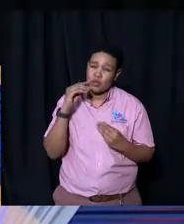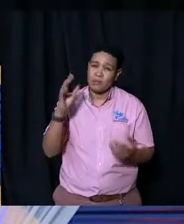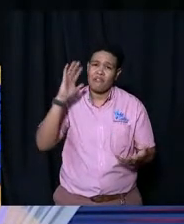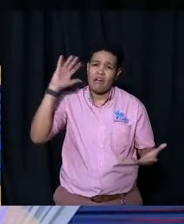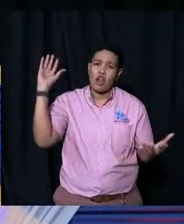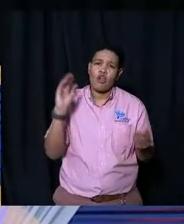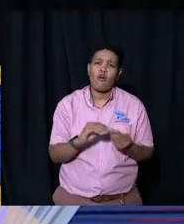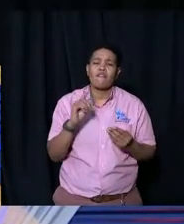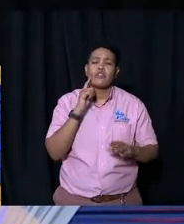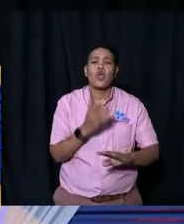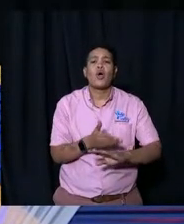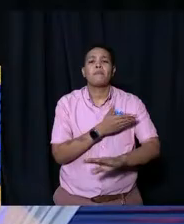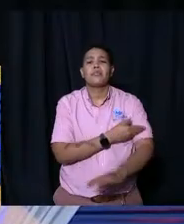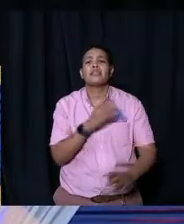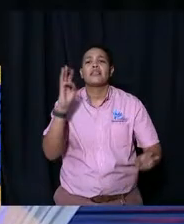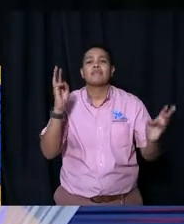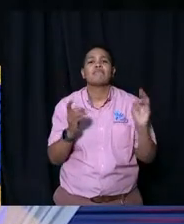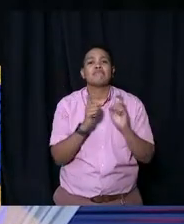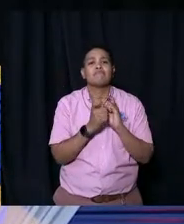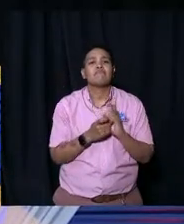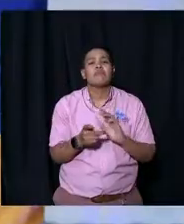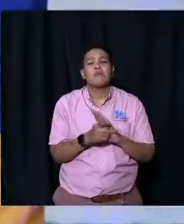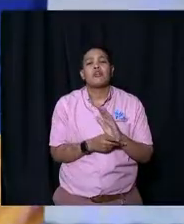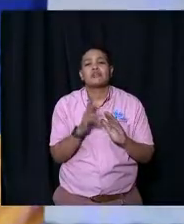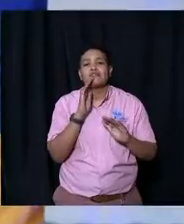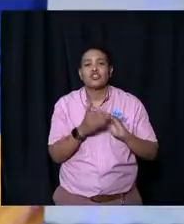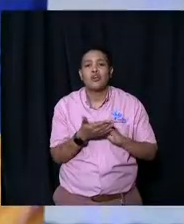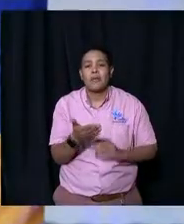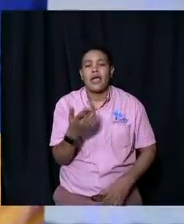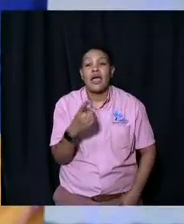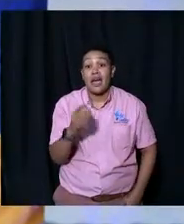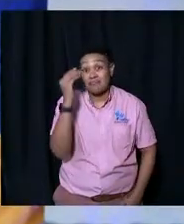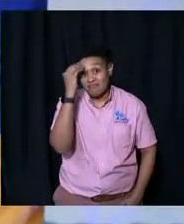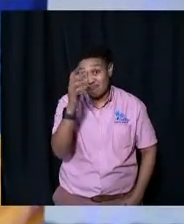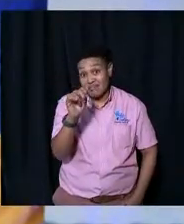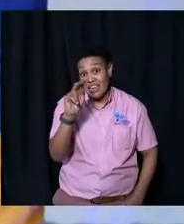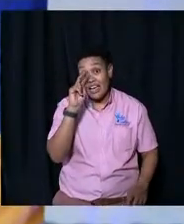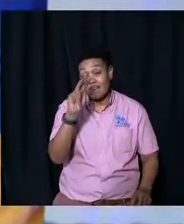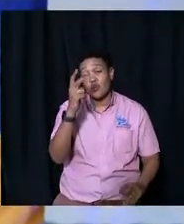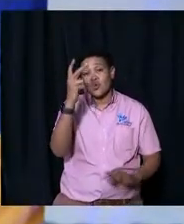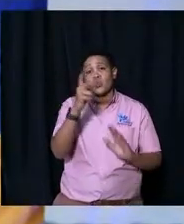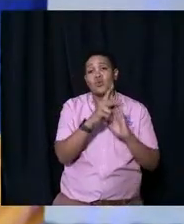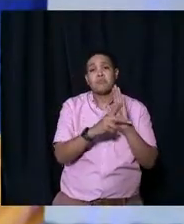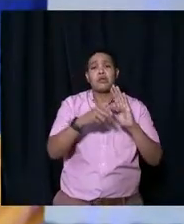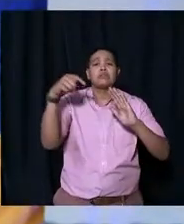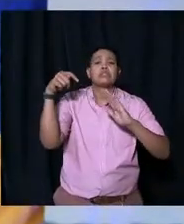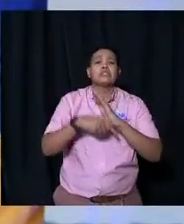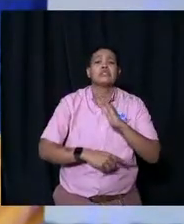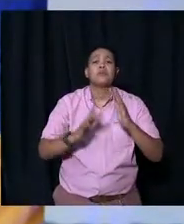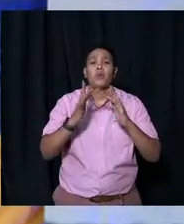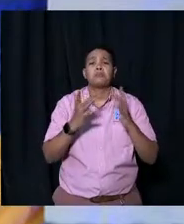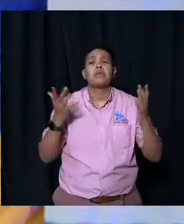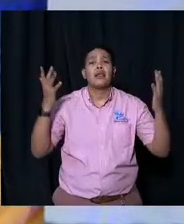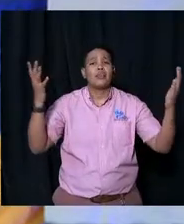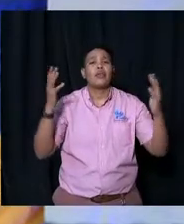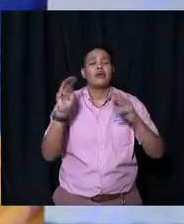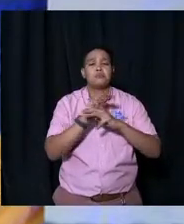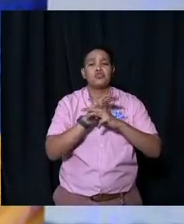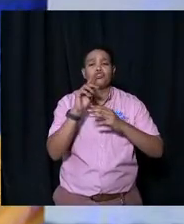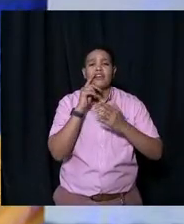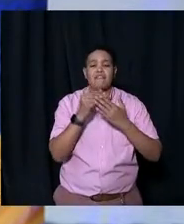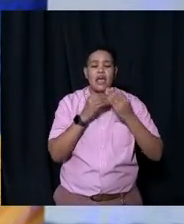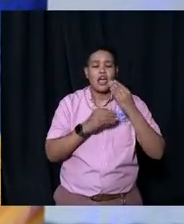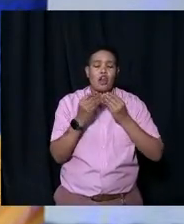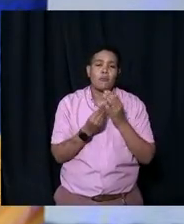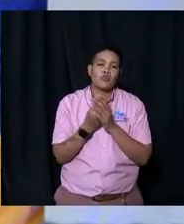the update of the climate change policy for Jamaica. Remember, you may view the two policies in depth on the website of the Ministry of